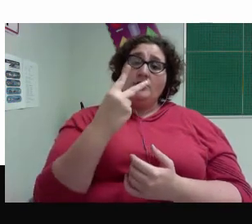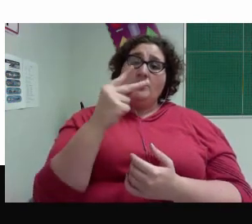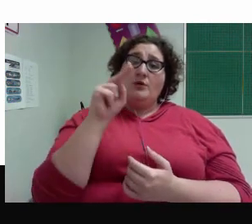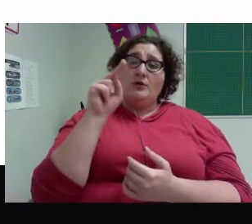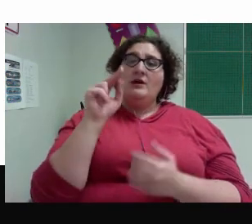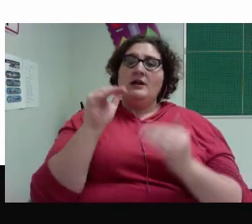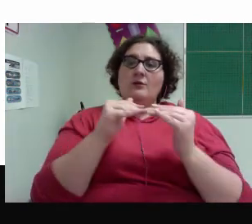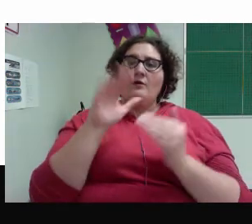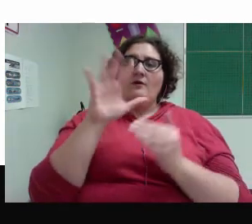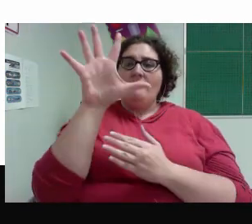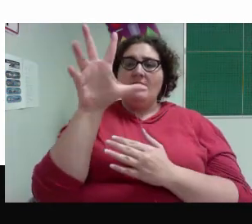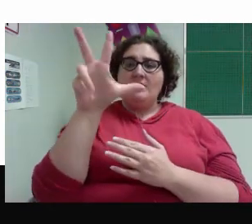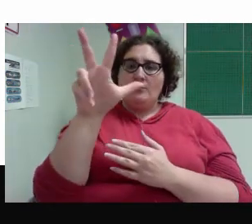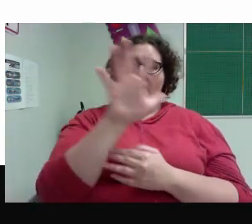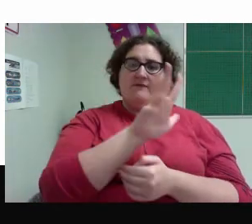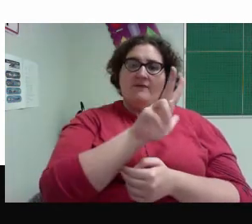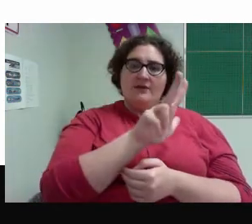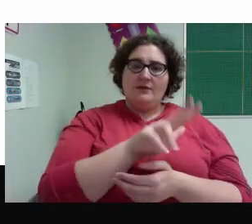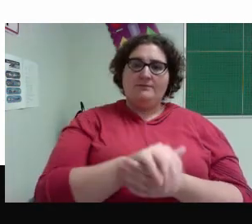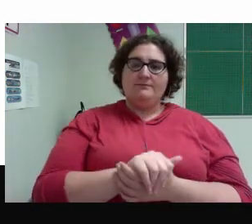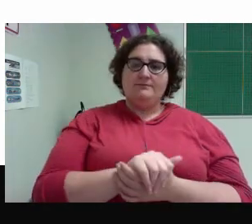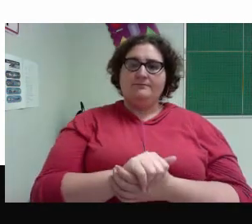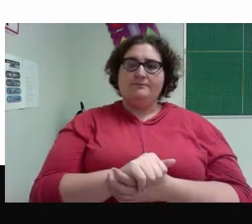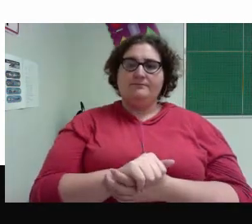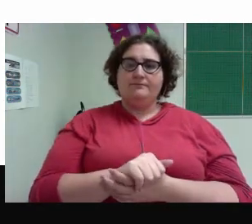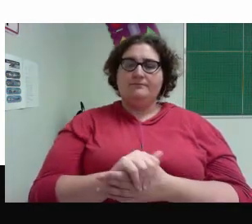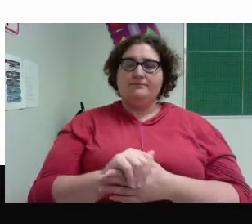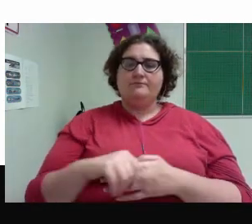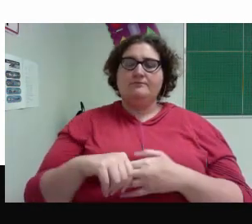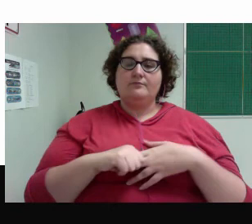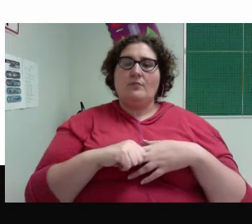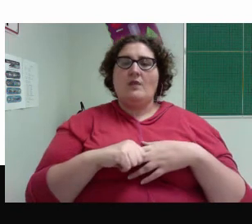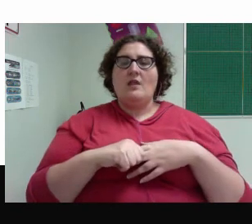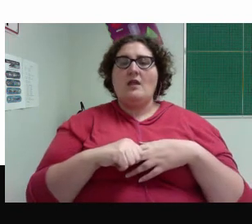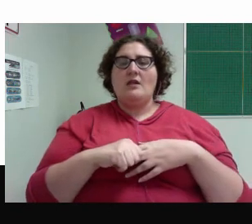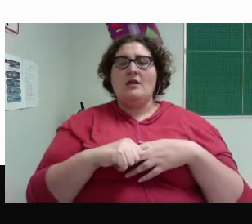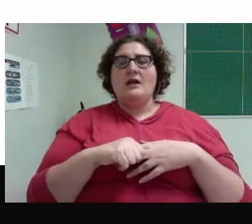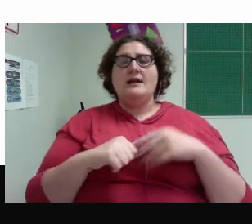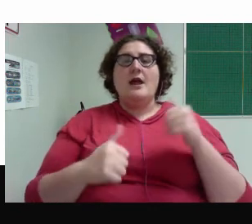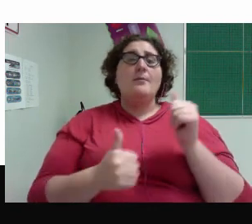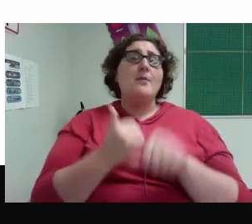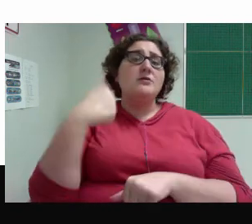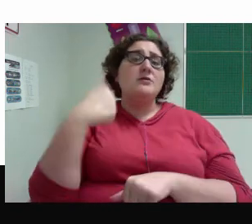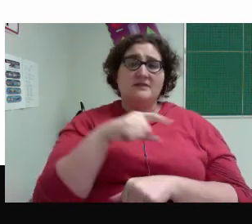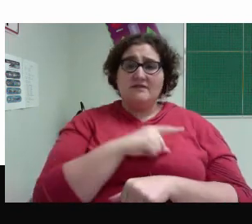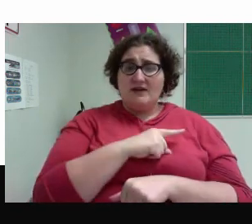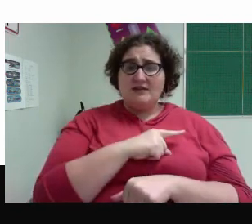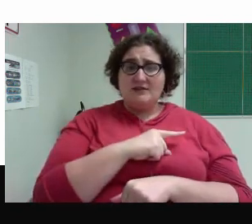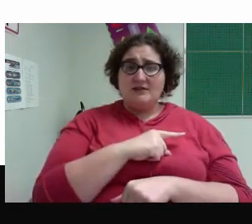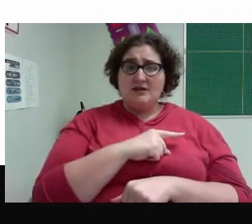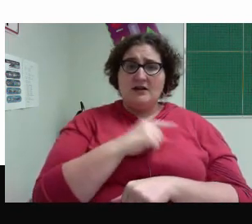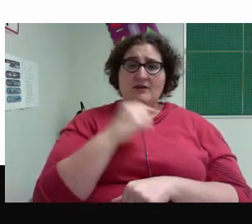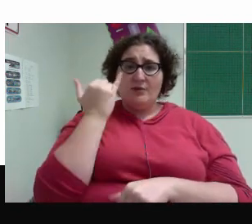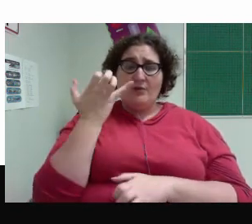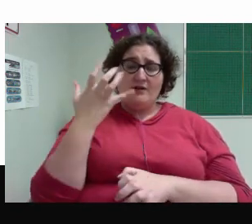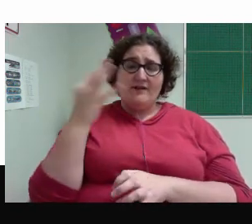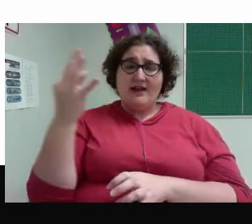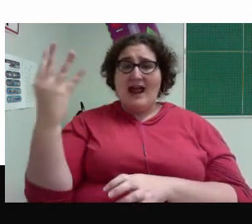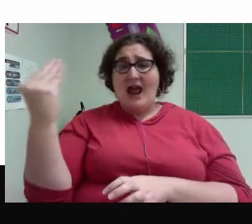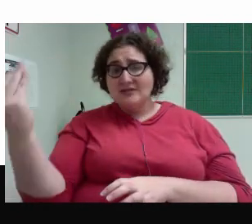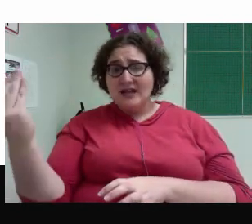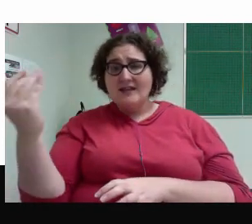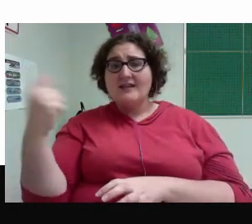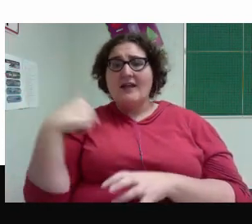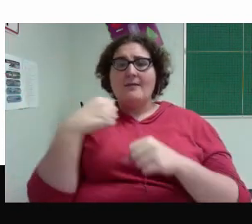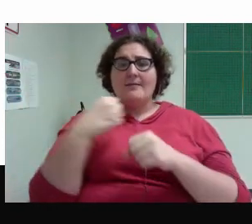So 53 and 53. Now, most of us, if we want to find these two angles, we're going to say, okay, they